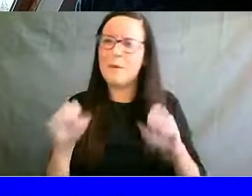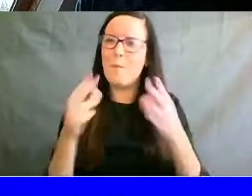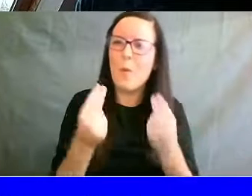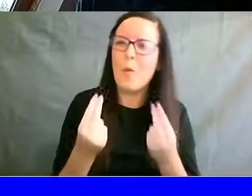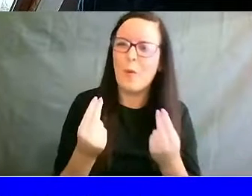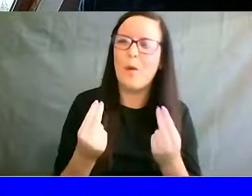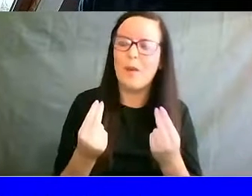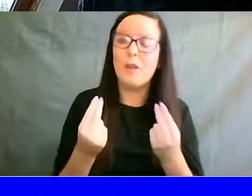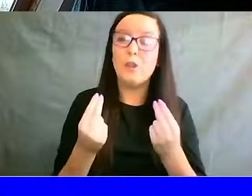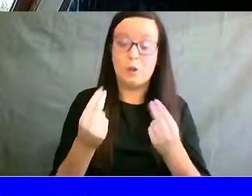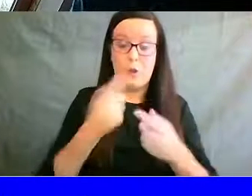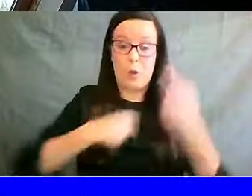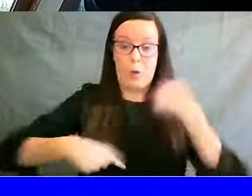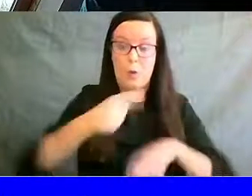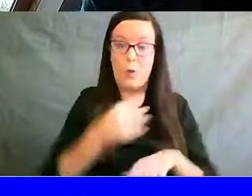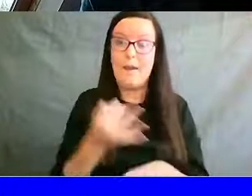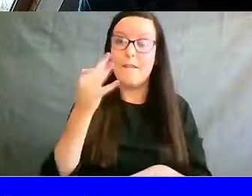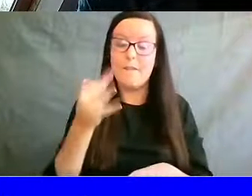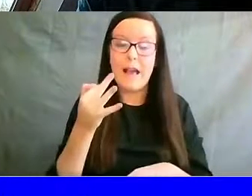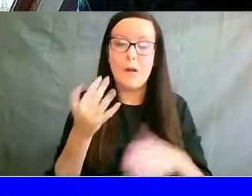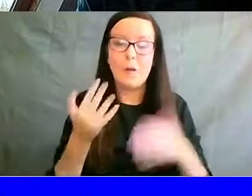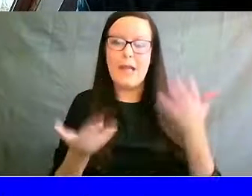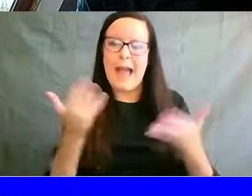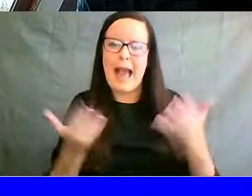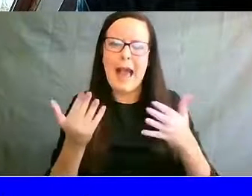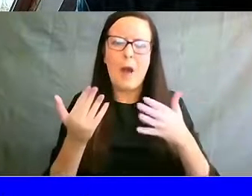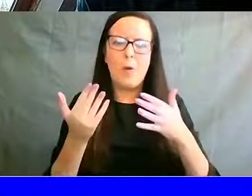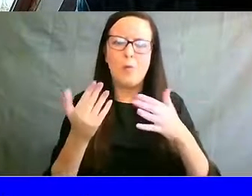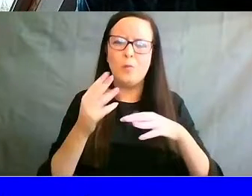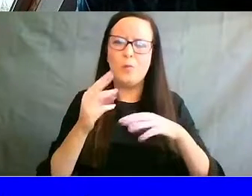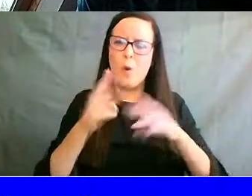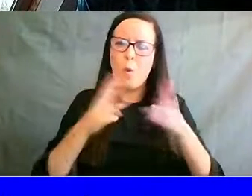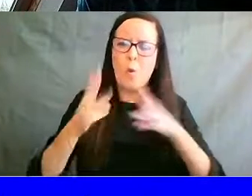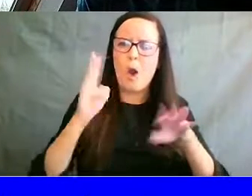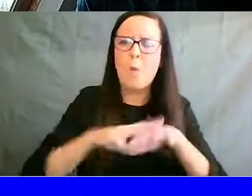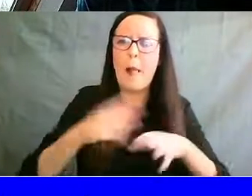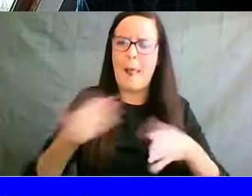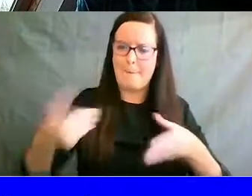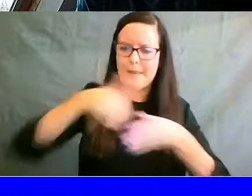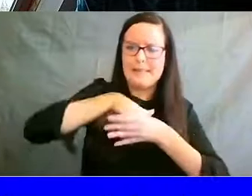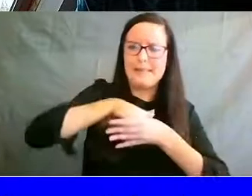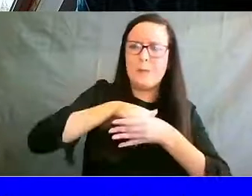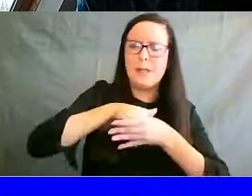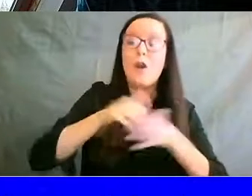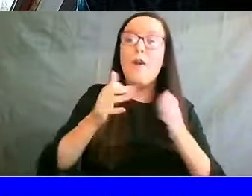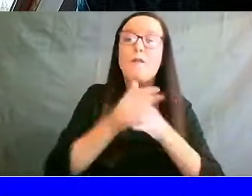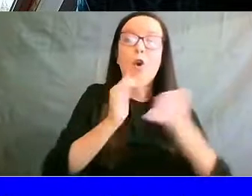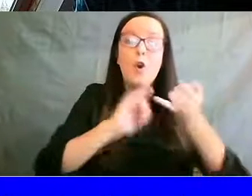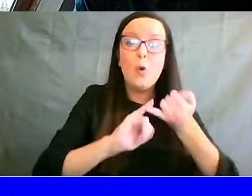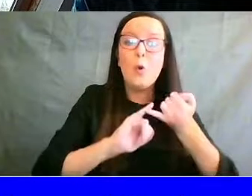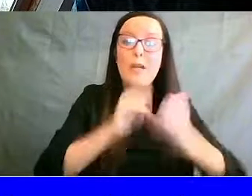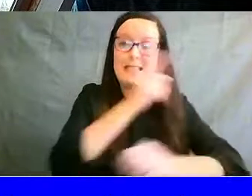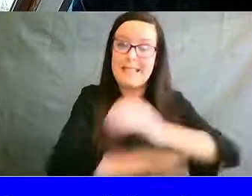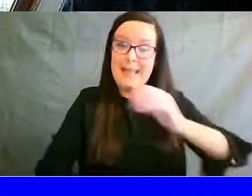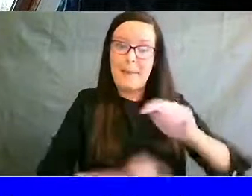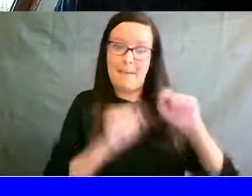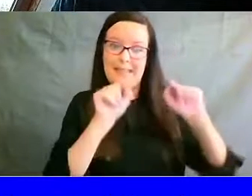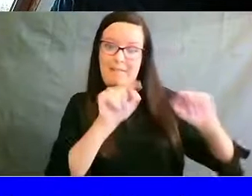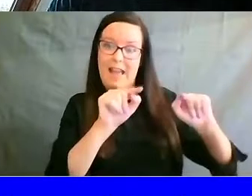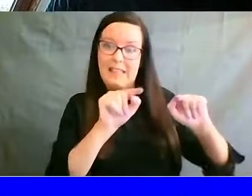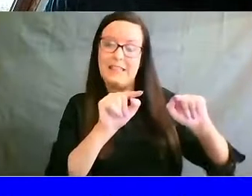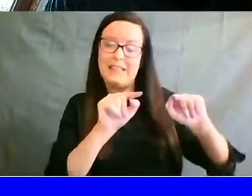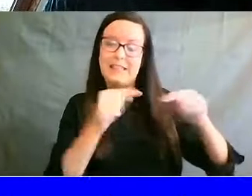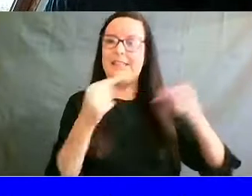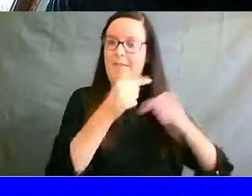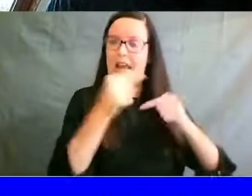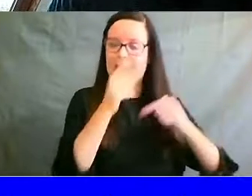to secure effective participation for disabled defendants was generally inadequate. And in the other